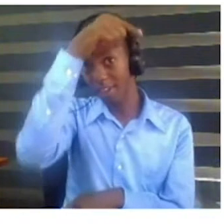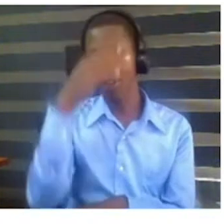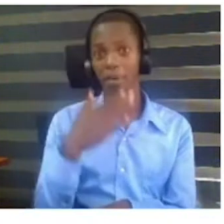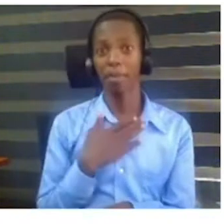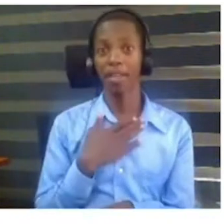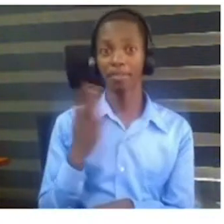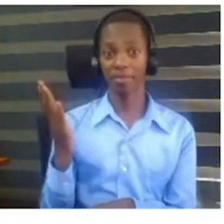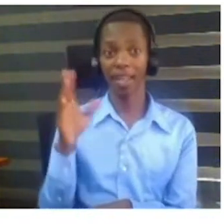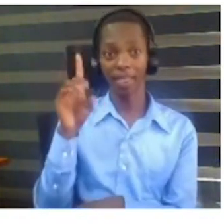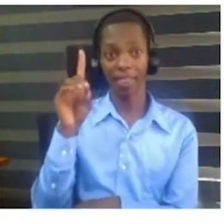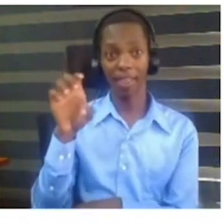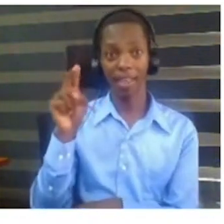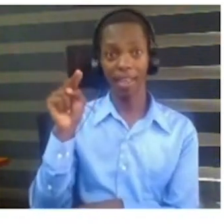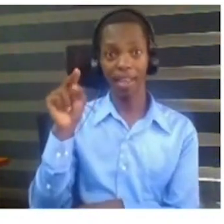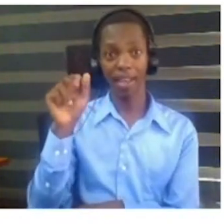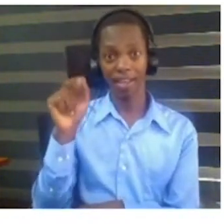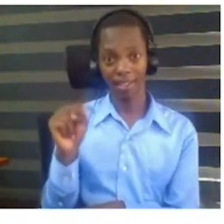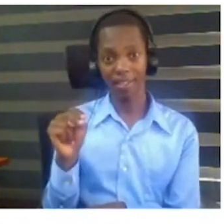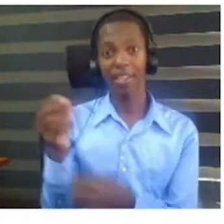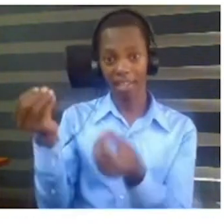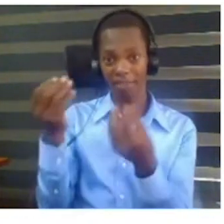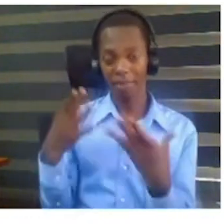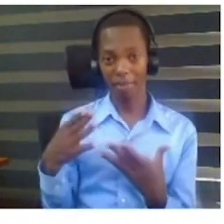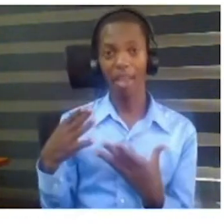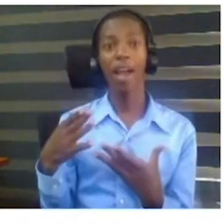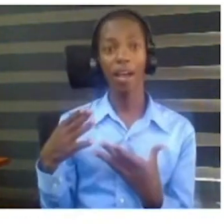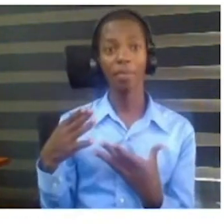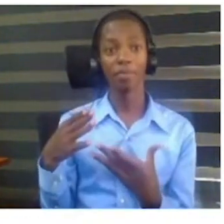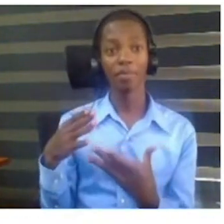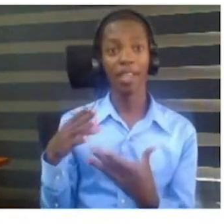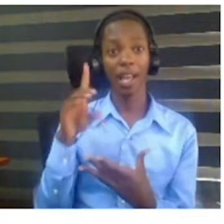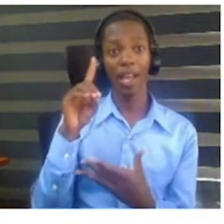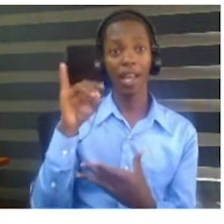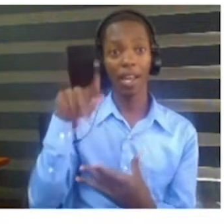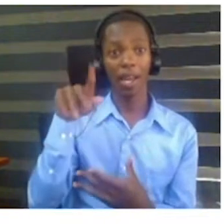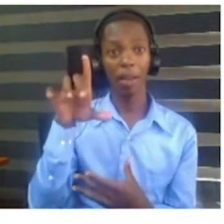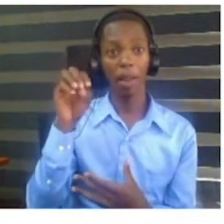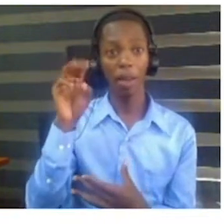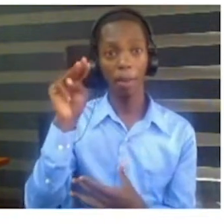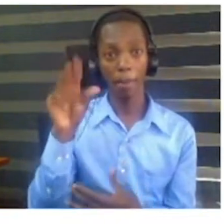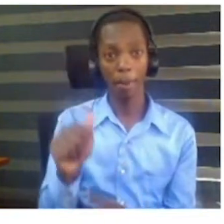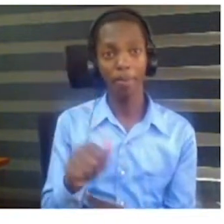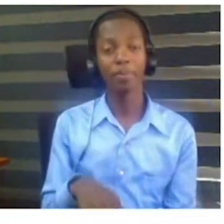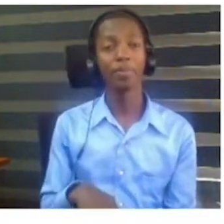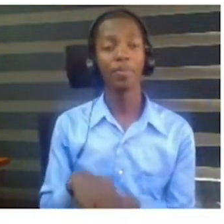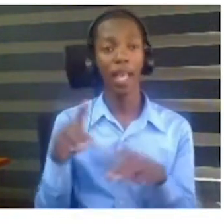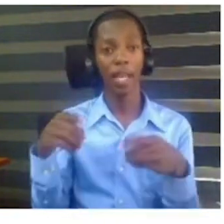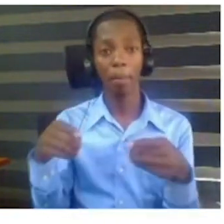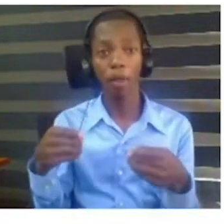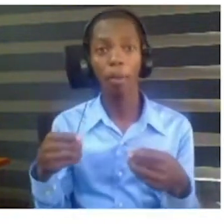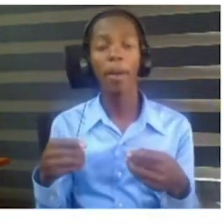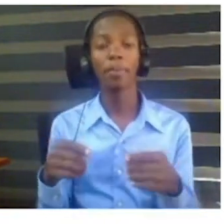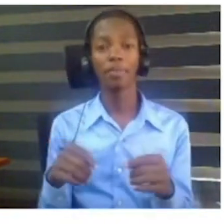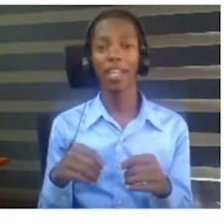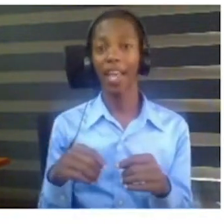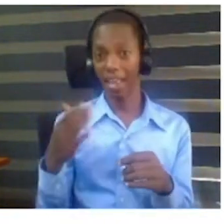School is handing me a diploma. The Dean and I are wearing academic regalia, and my guide dog is wearing a